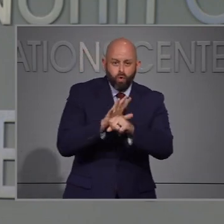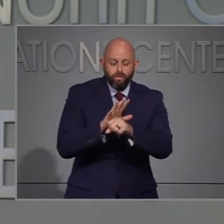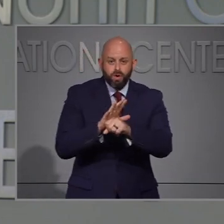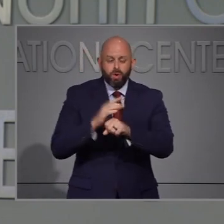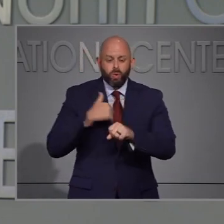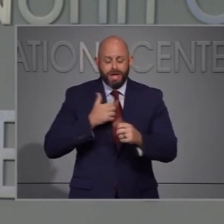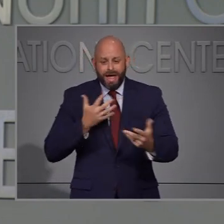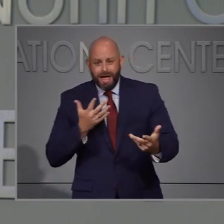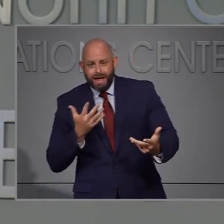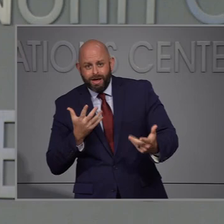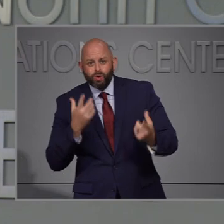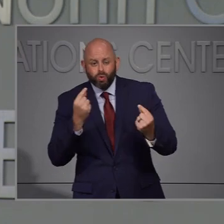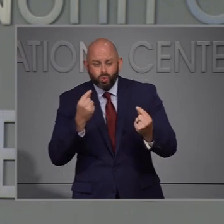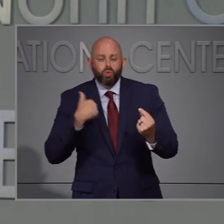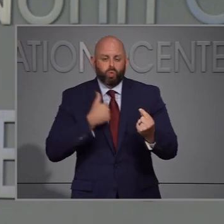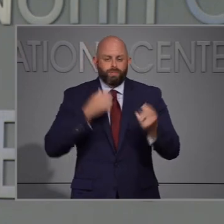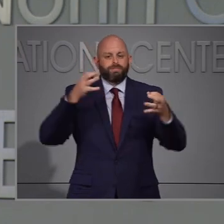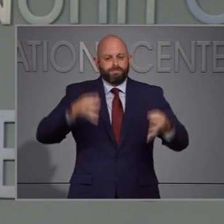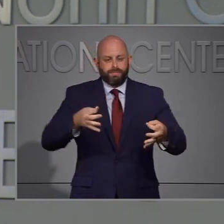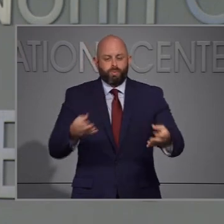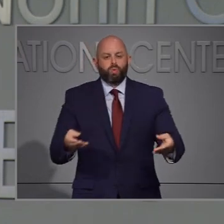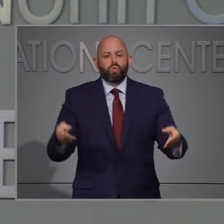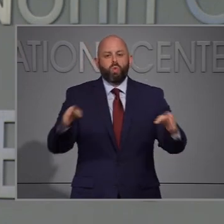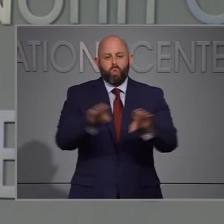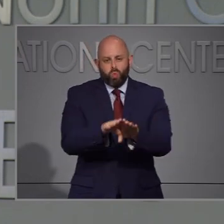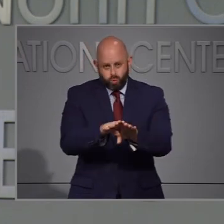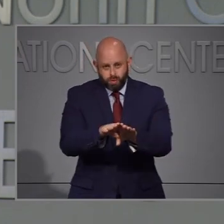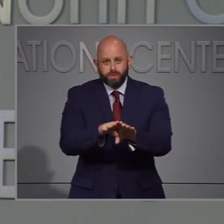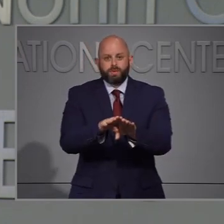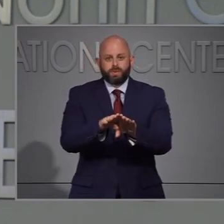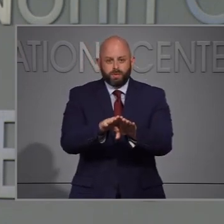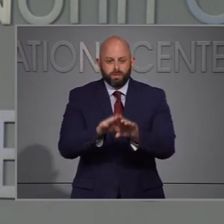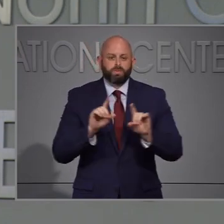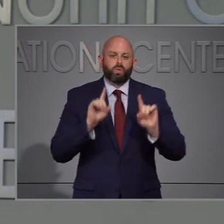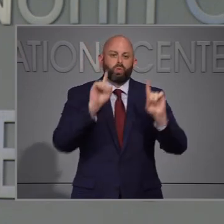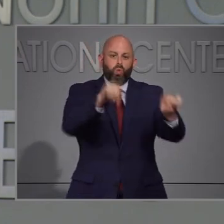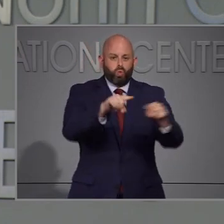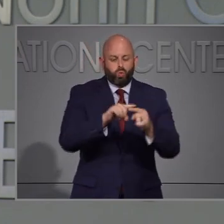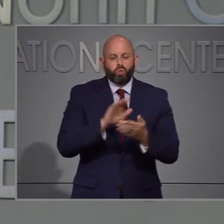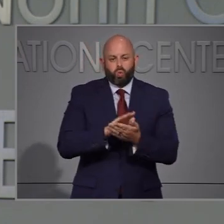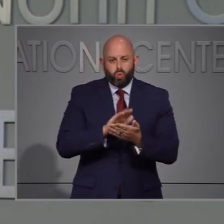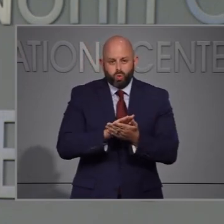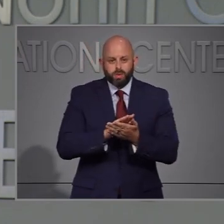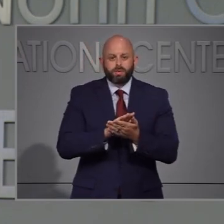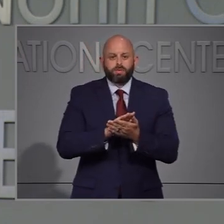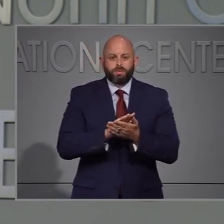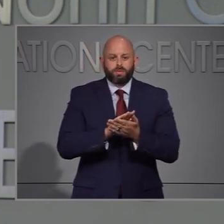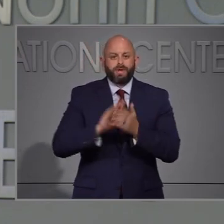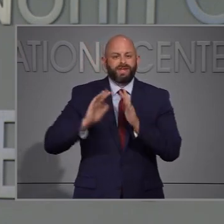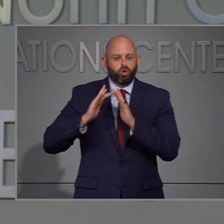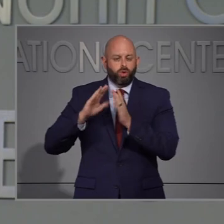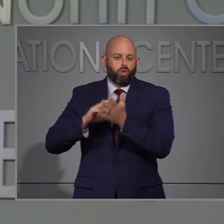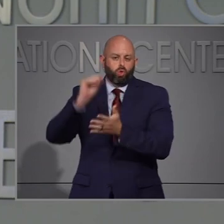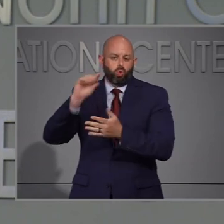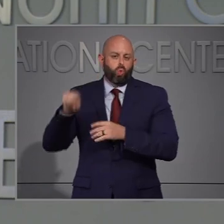but necessary decision to close in-person learning at K-12 schools and move to remote